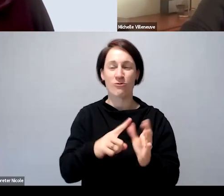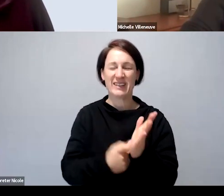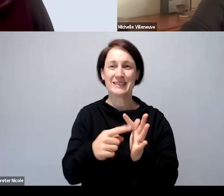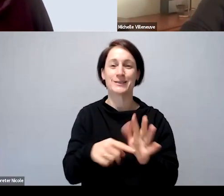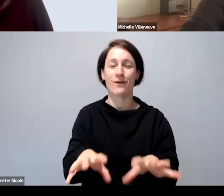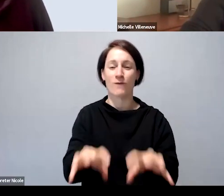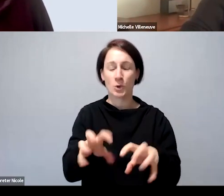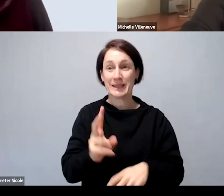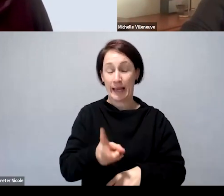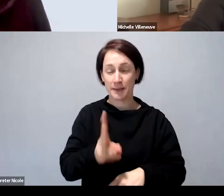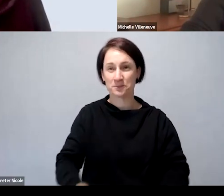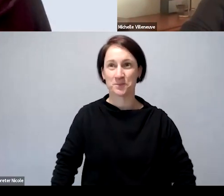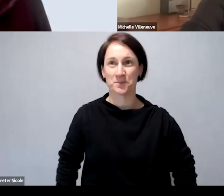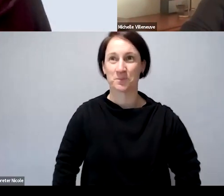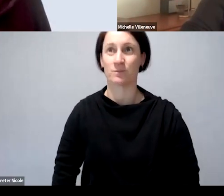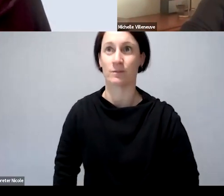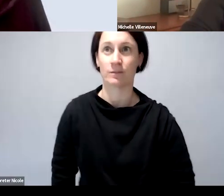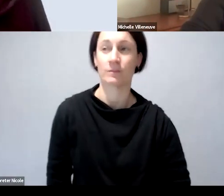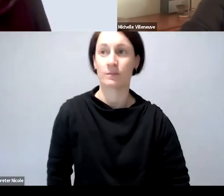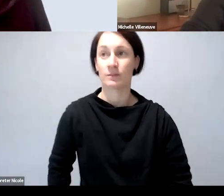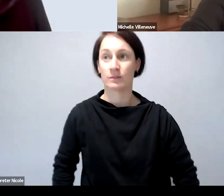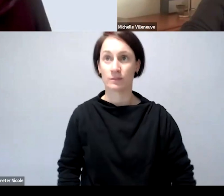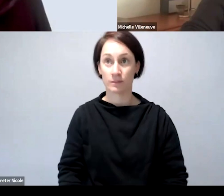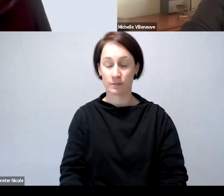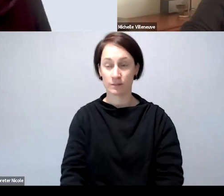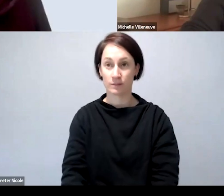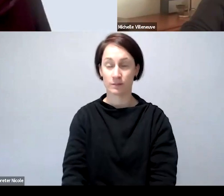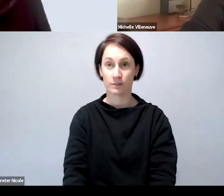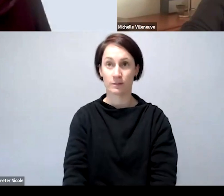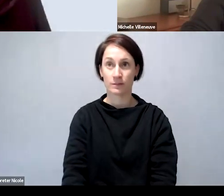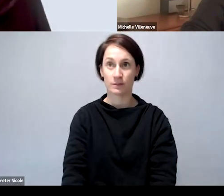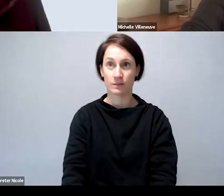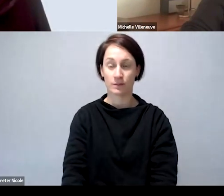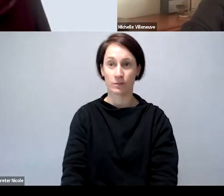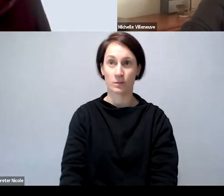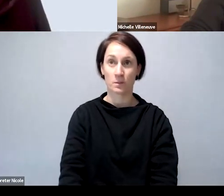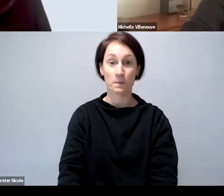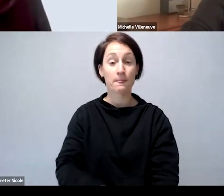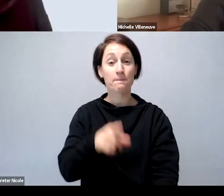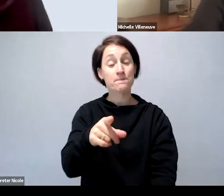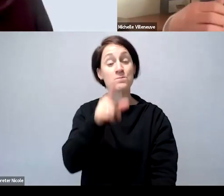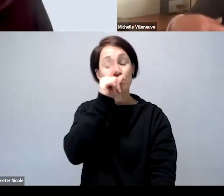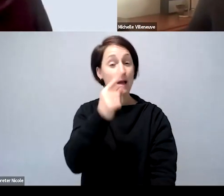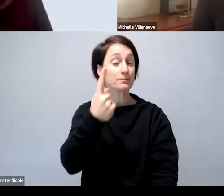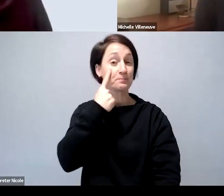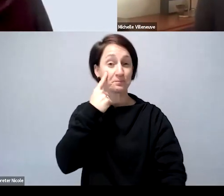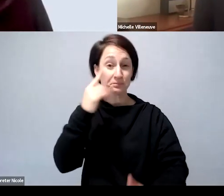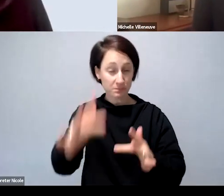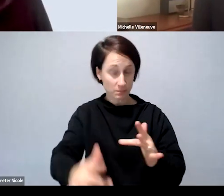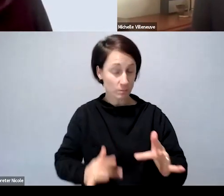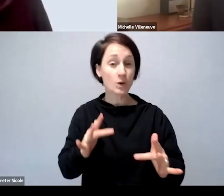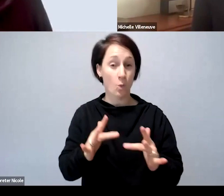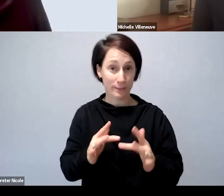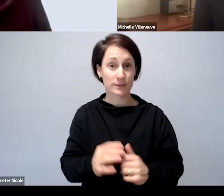thrown now. And so what I would like to say is that if you go to the website, you will